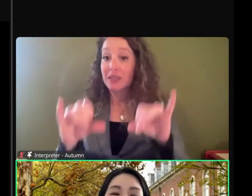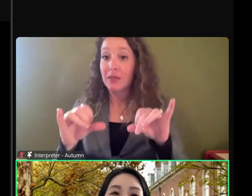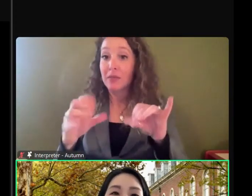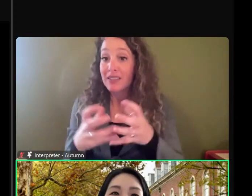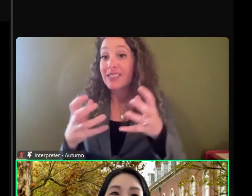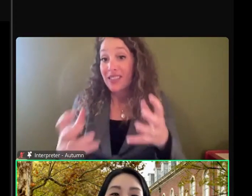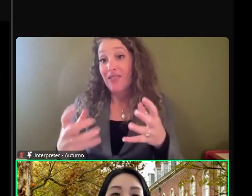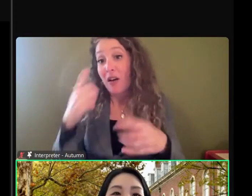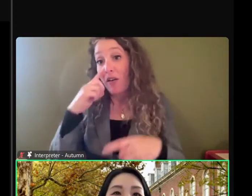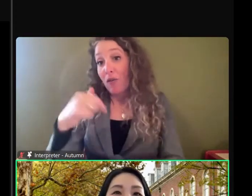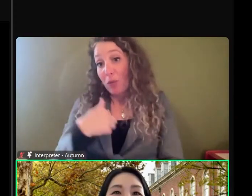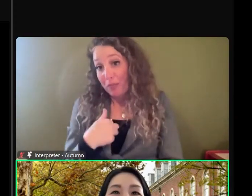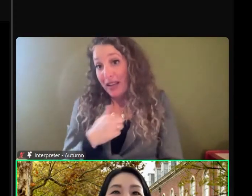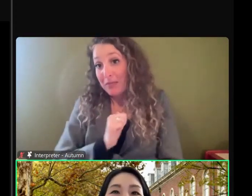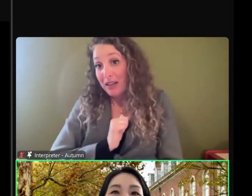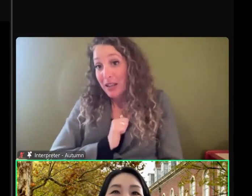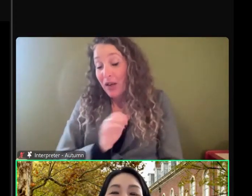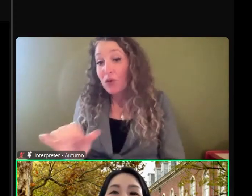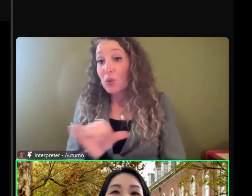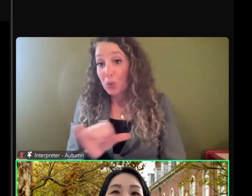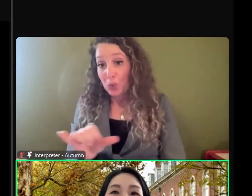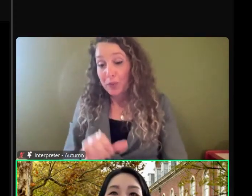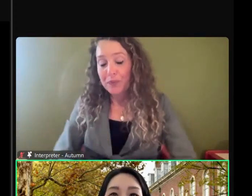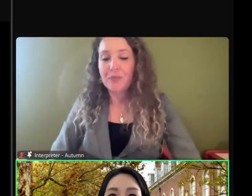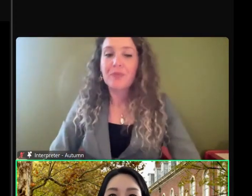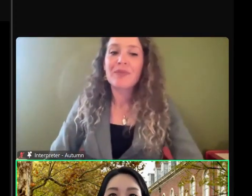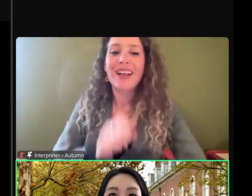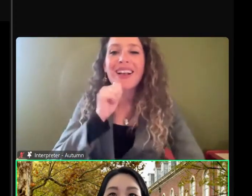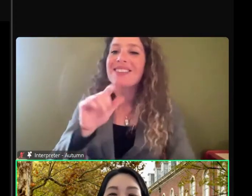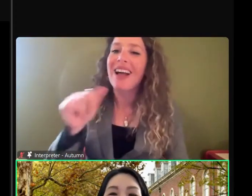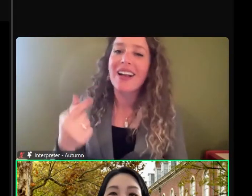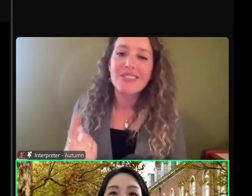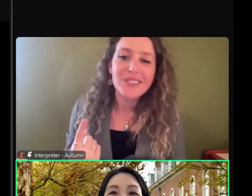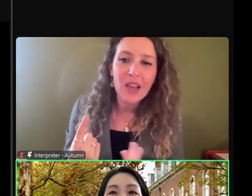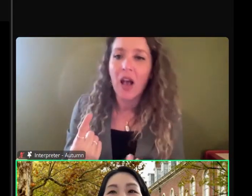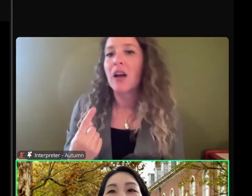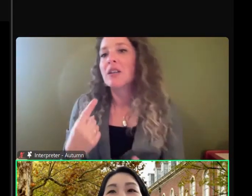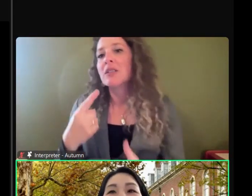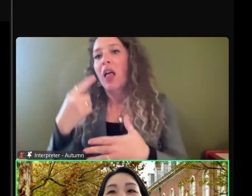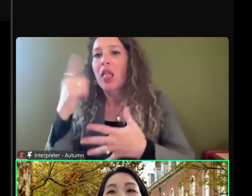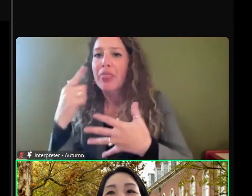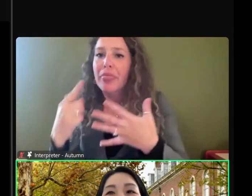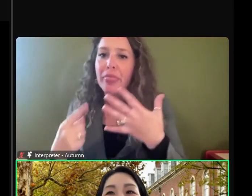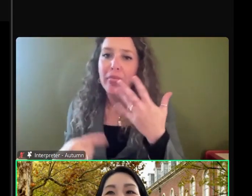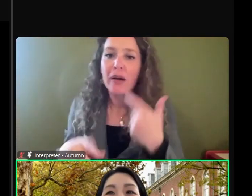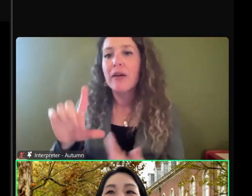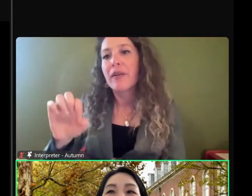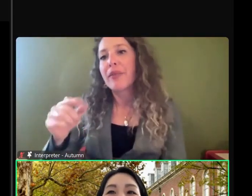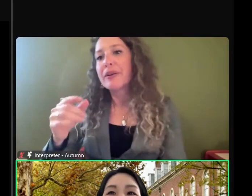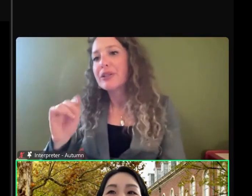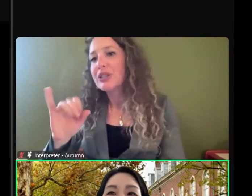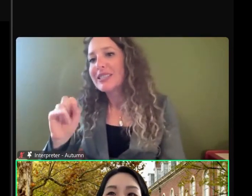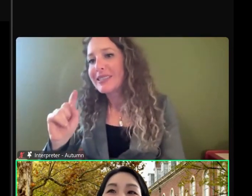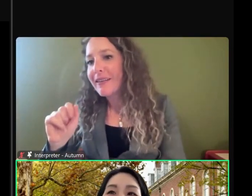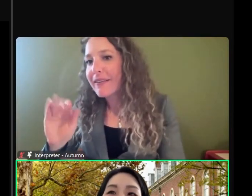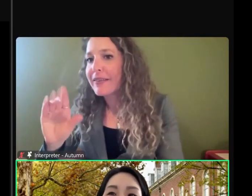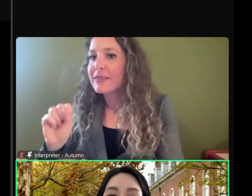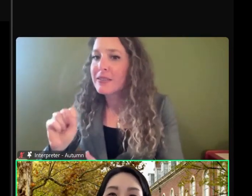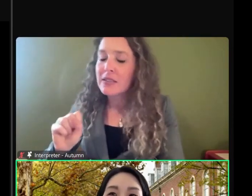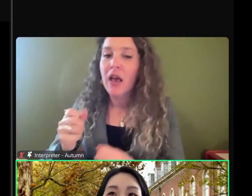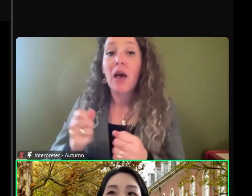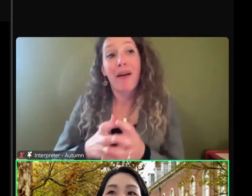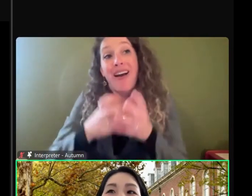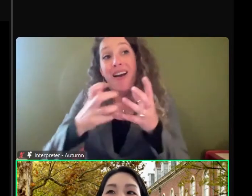too. This isn't just about logistics. It's about how much we still